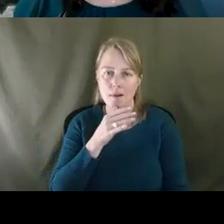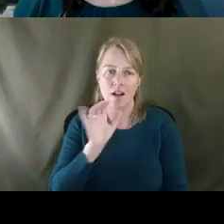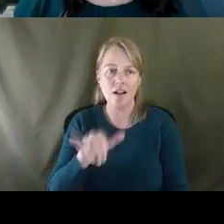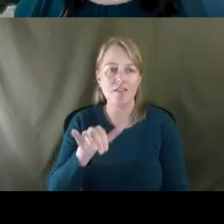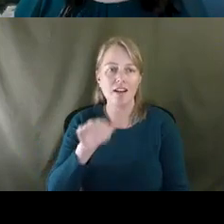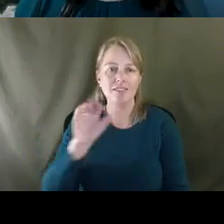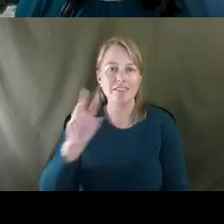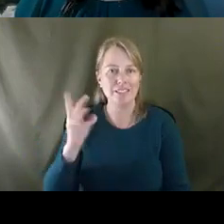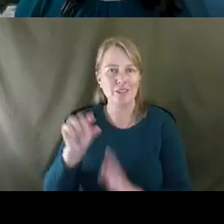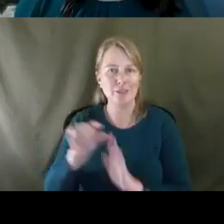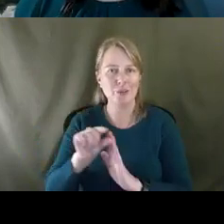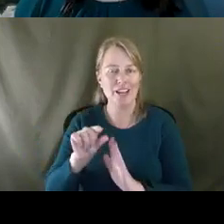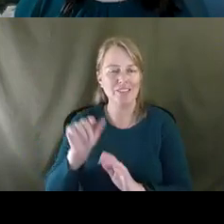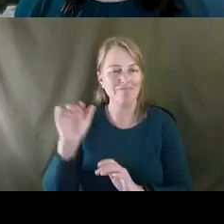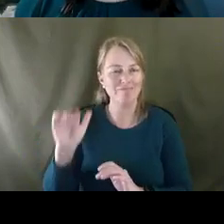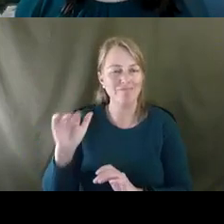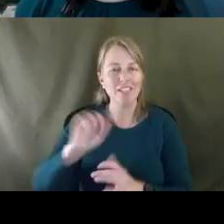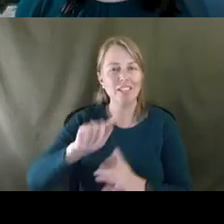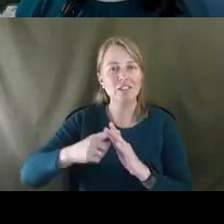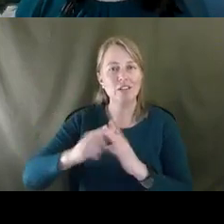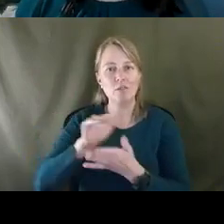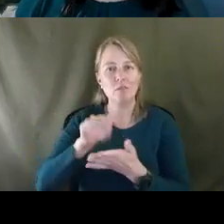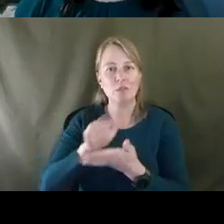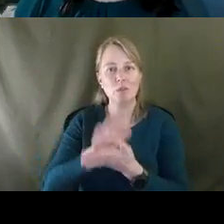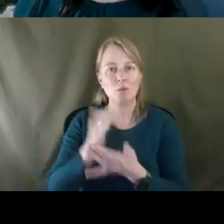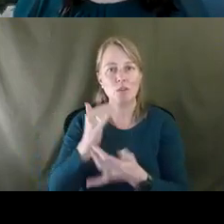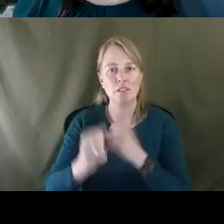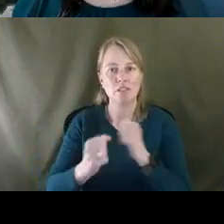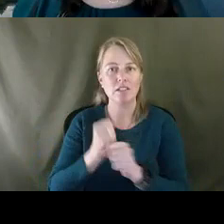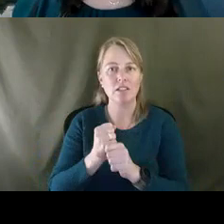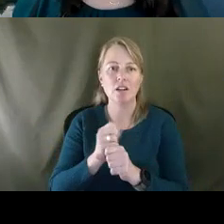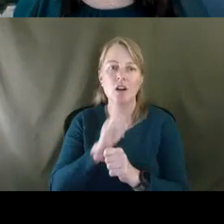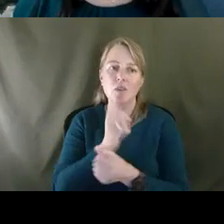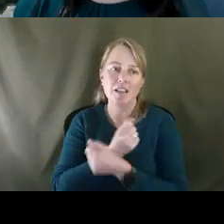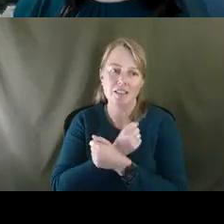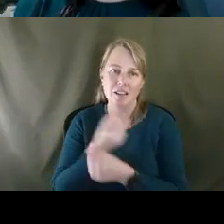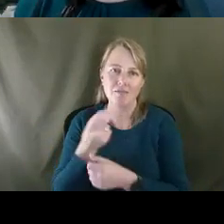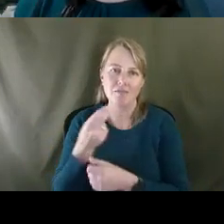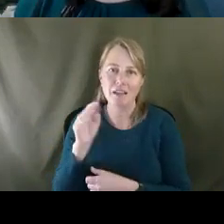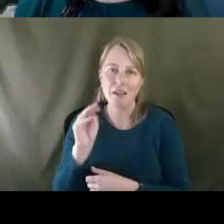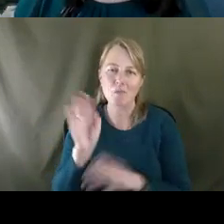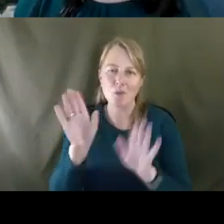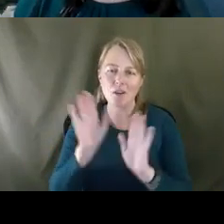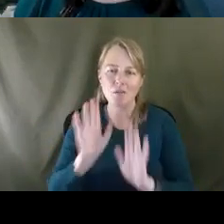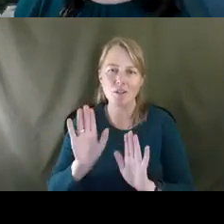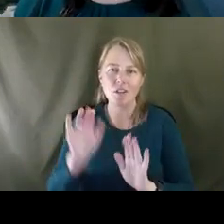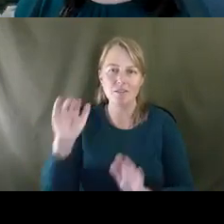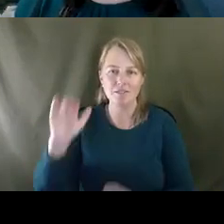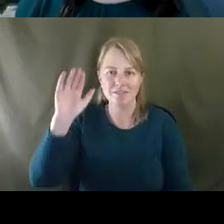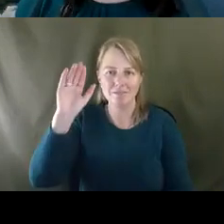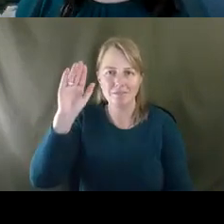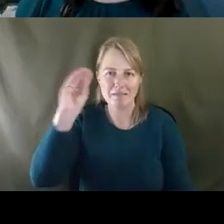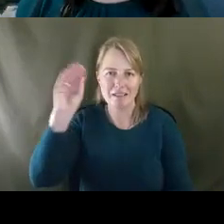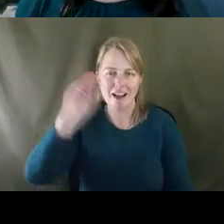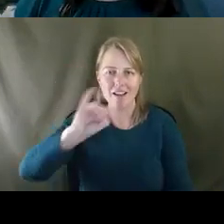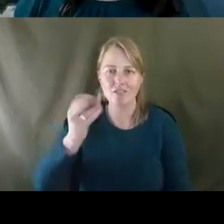6th grader who just started middle school this year, and I'm so in love with him, and he's wonderful. My little man, John. I